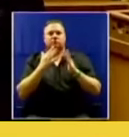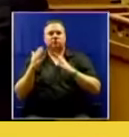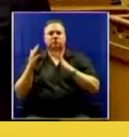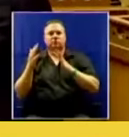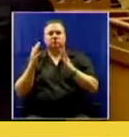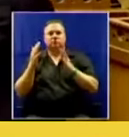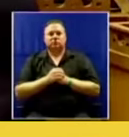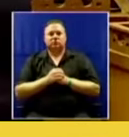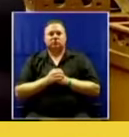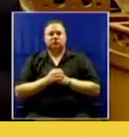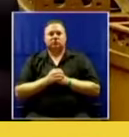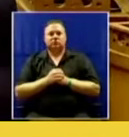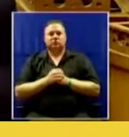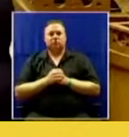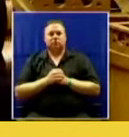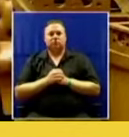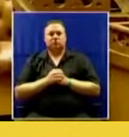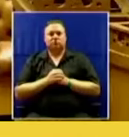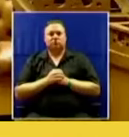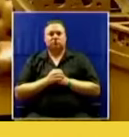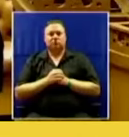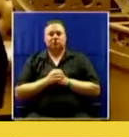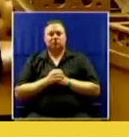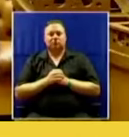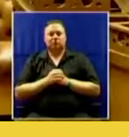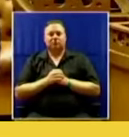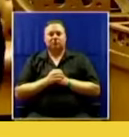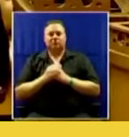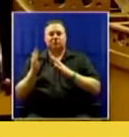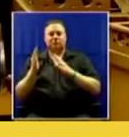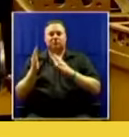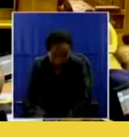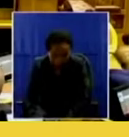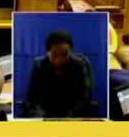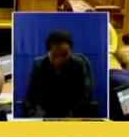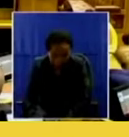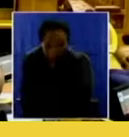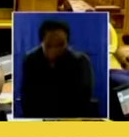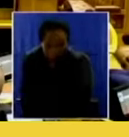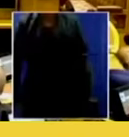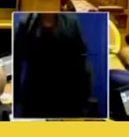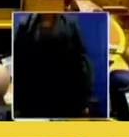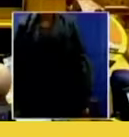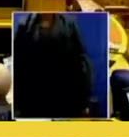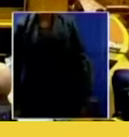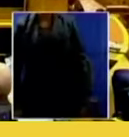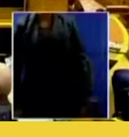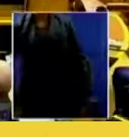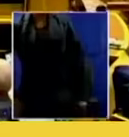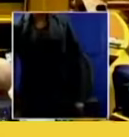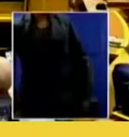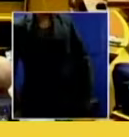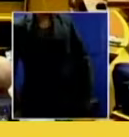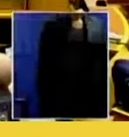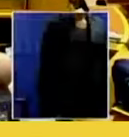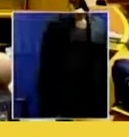The African Union also weighed in, advising countries not to deploy the AstraZeneca vaccine, where the so-called South Africa variant